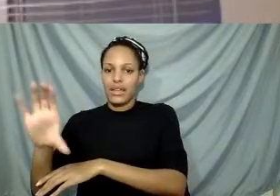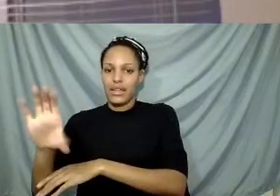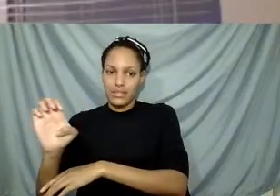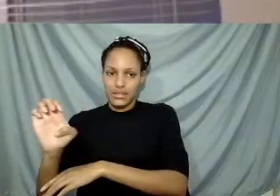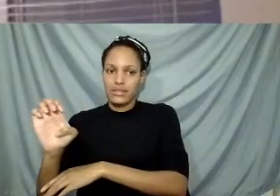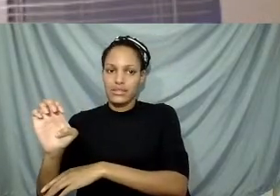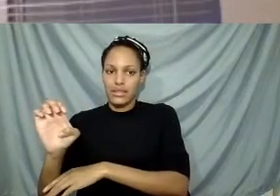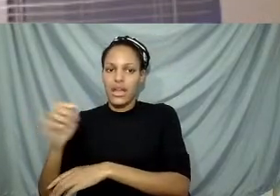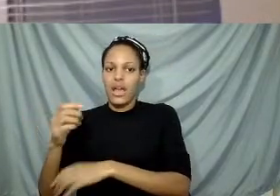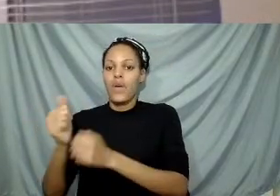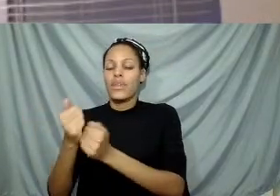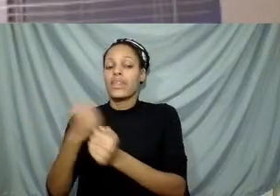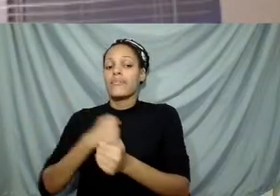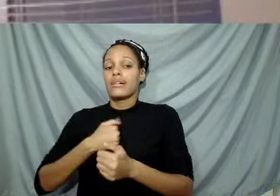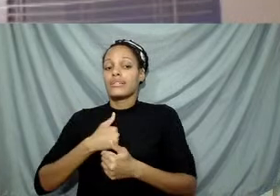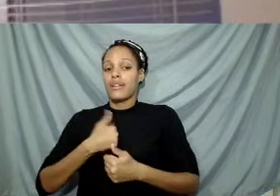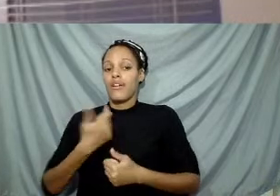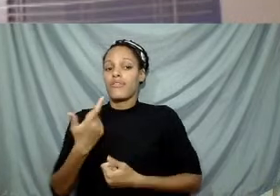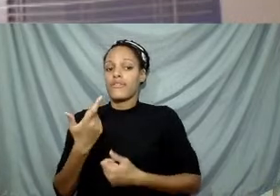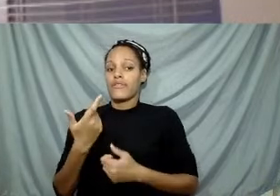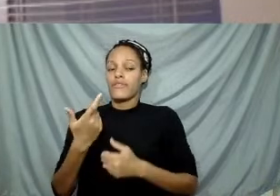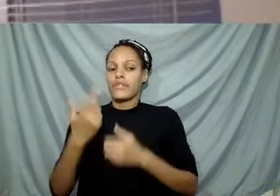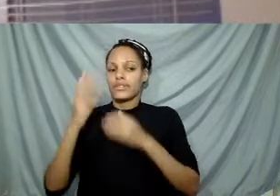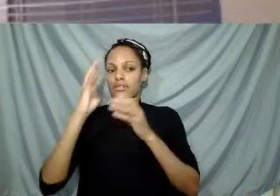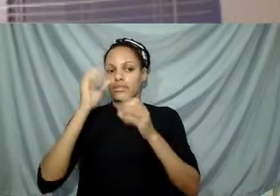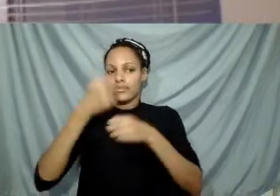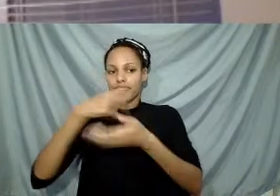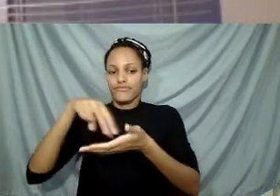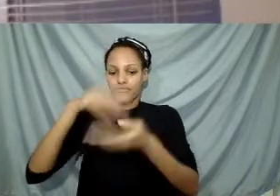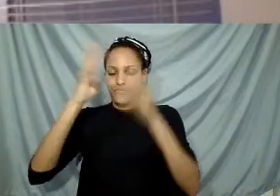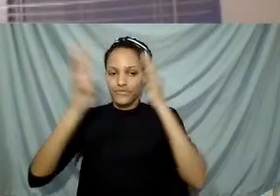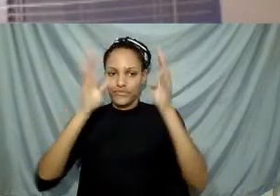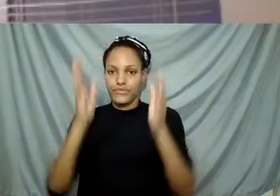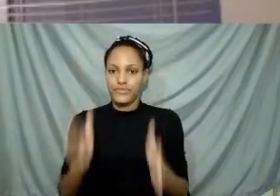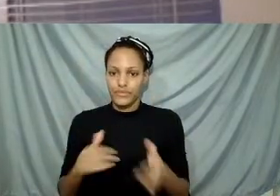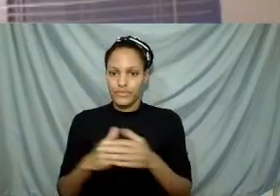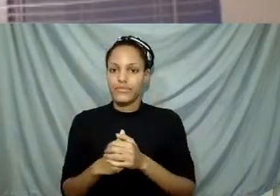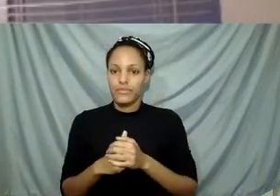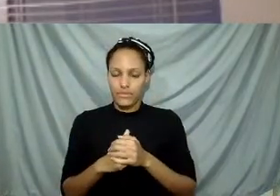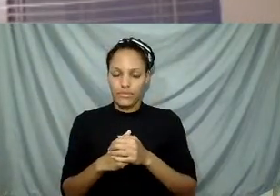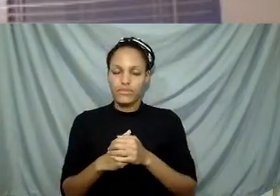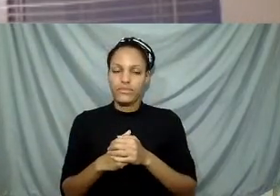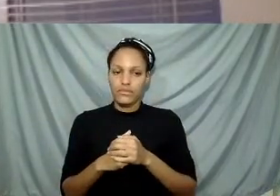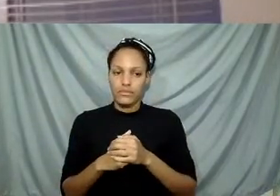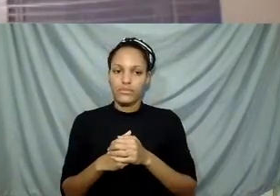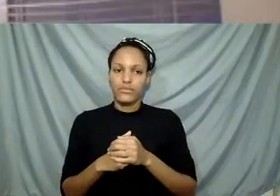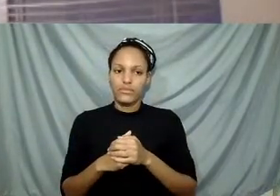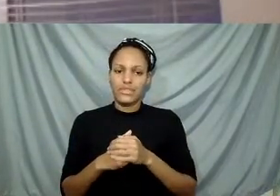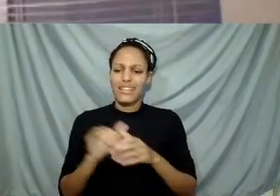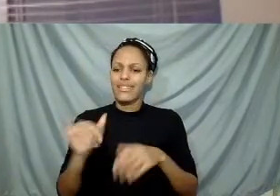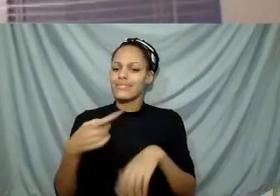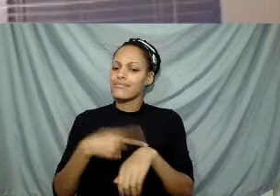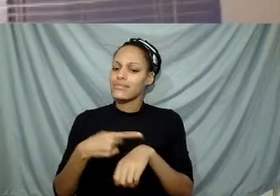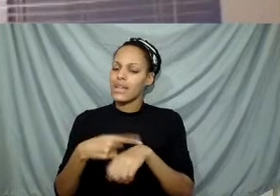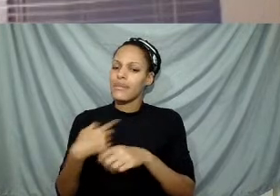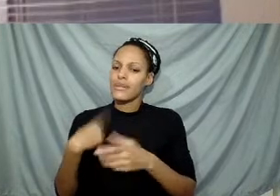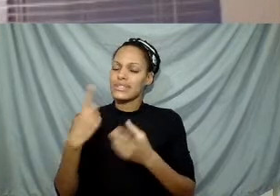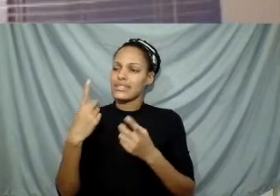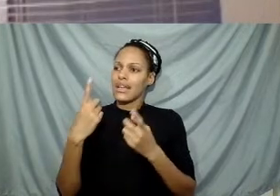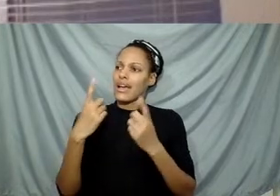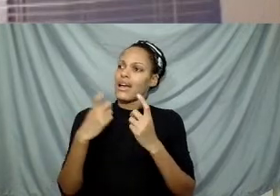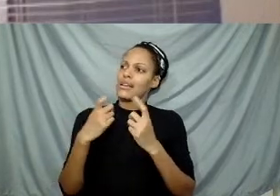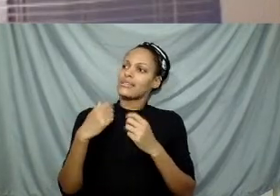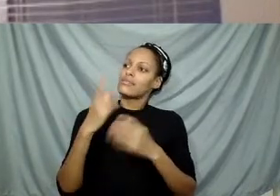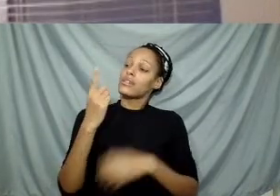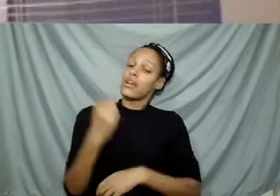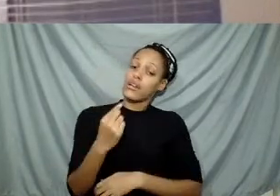with my own self as a choreographer. During that period, I was asked to come to Chicago